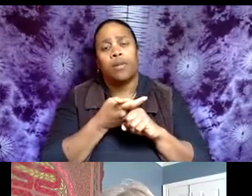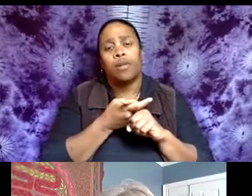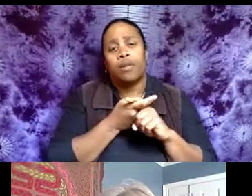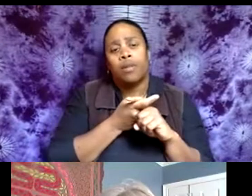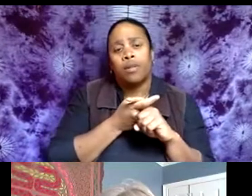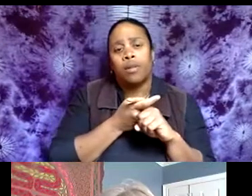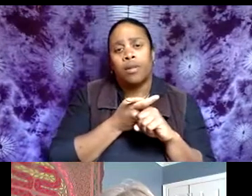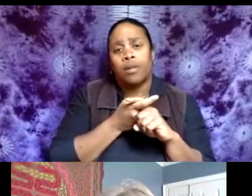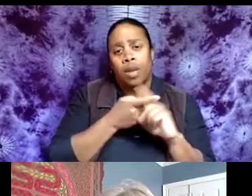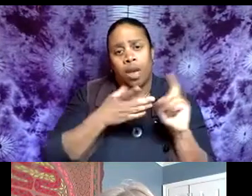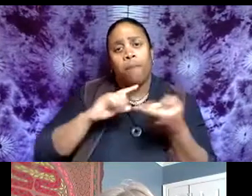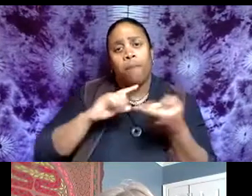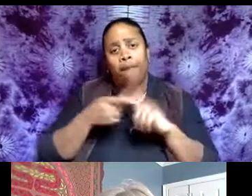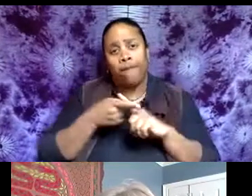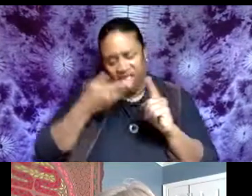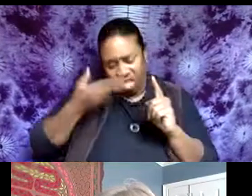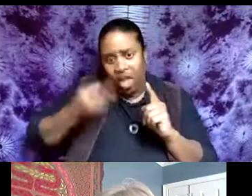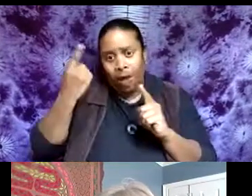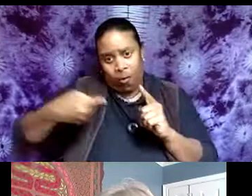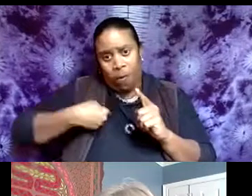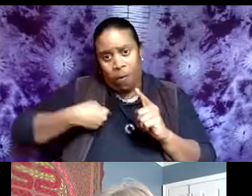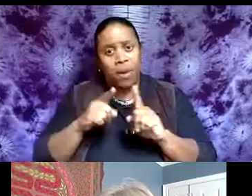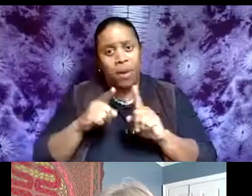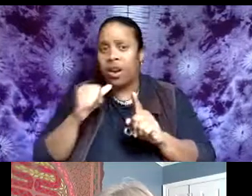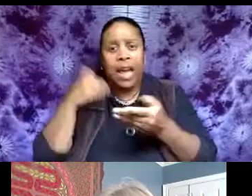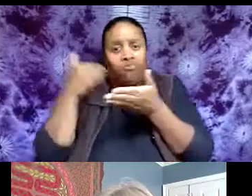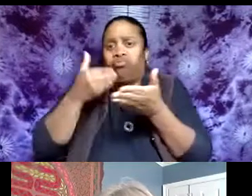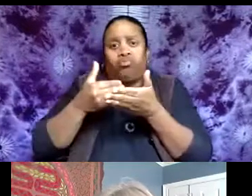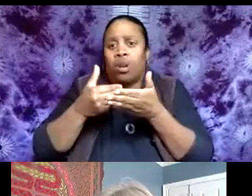my friends are there for me, but they're not close to me. I mean, they're not close in proximity.